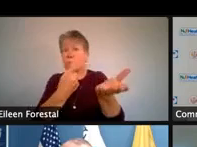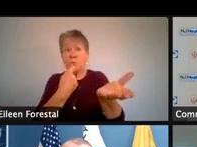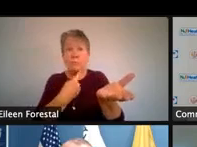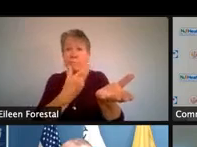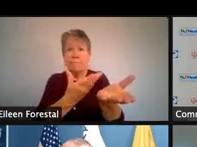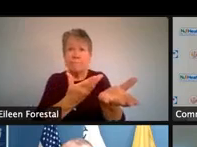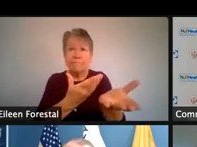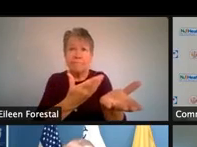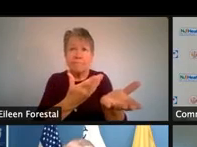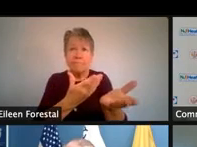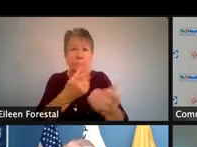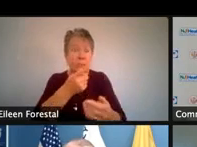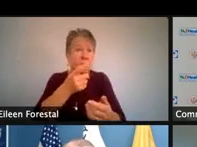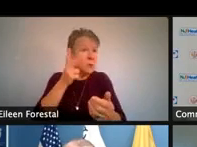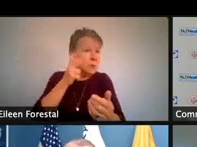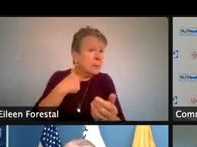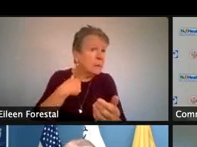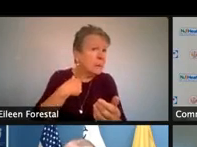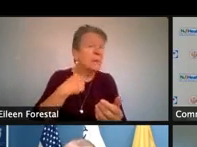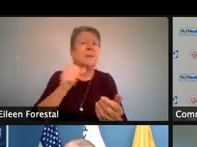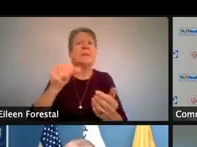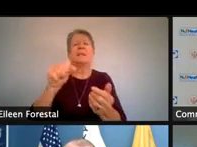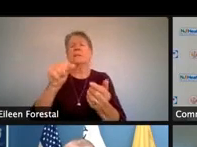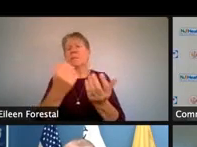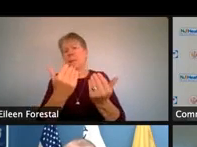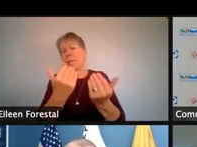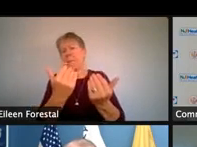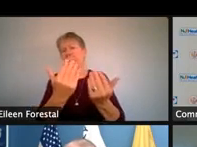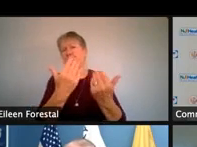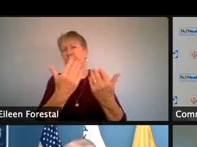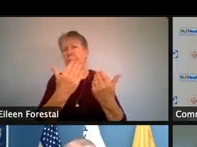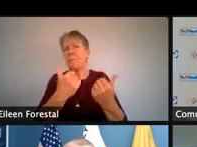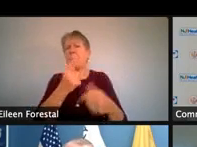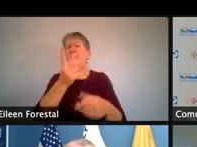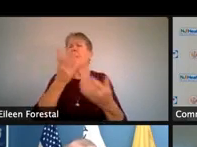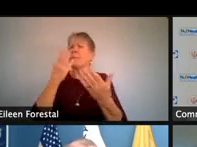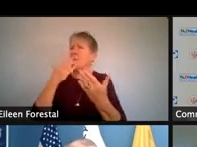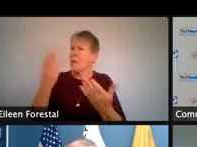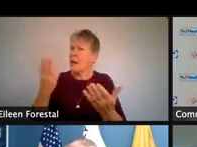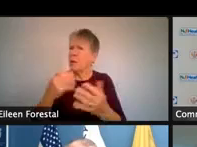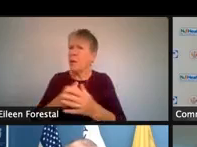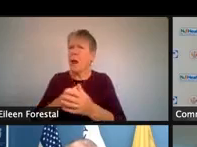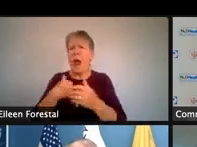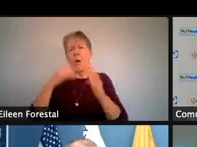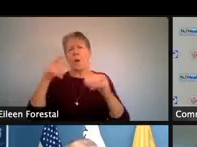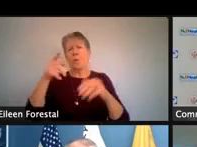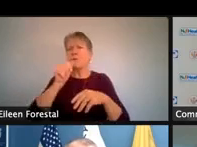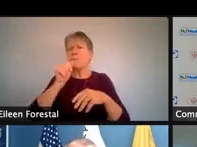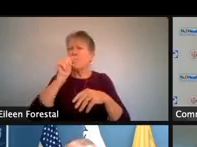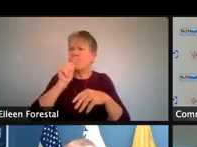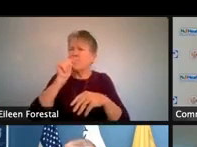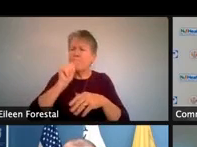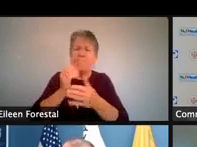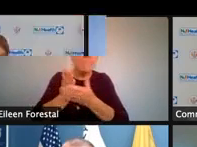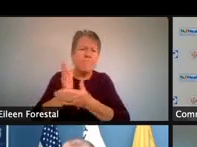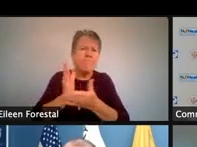I sure can. Hey, thanks for doing this. Hope you're hanging in there. With